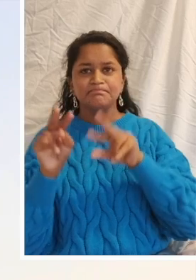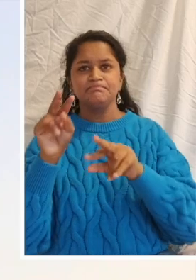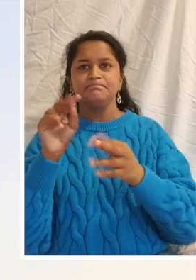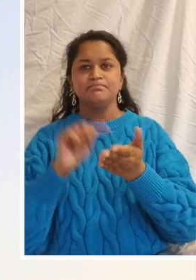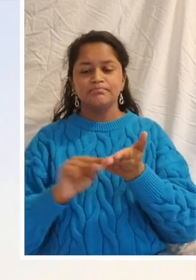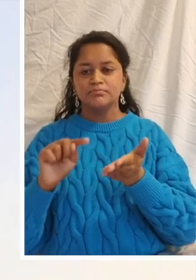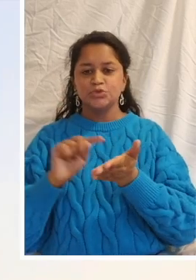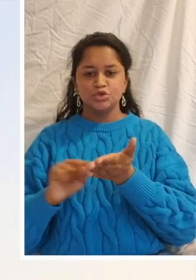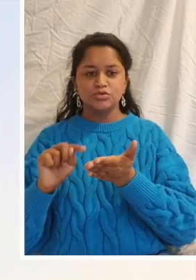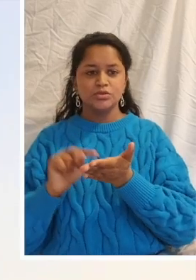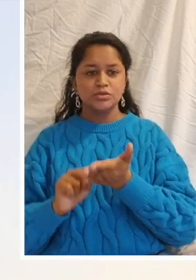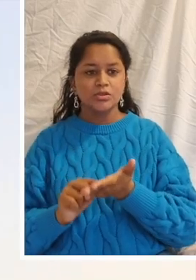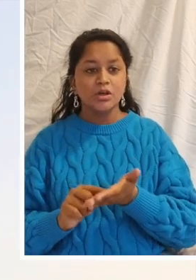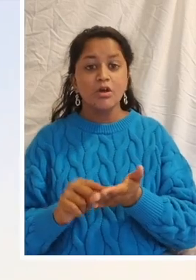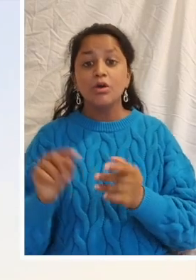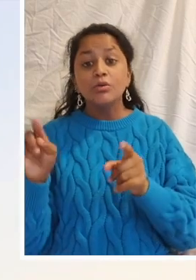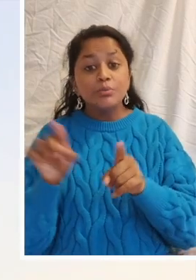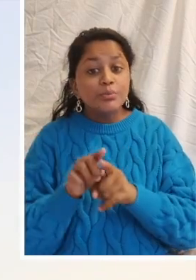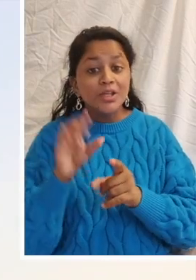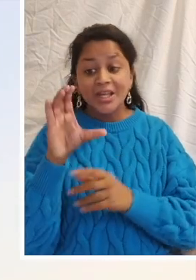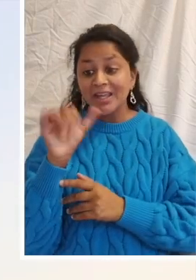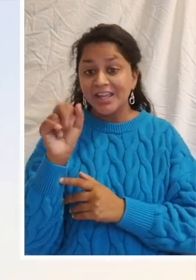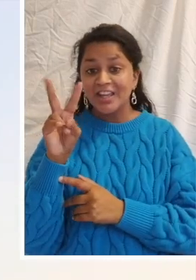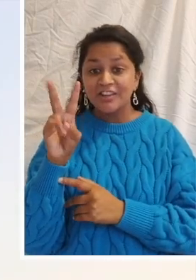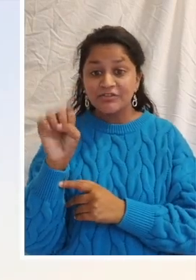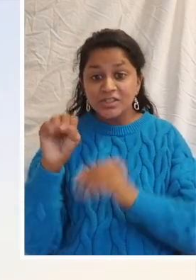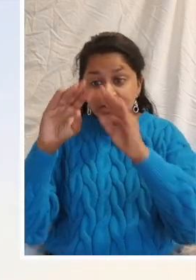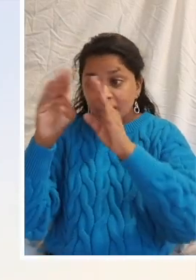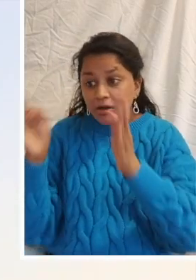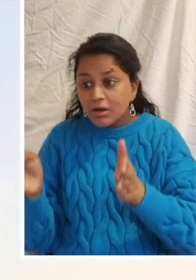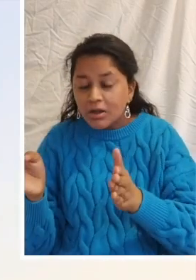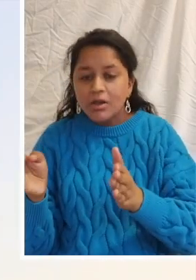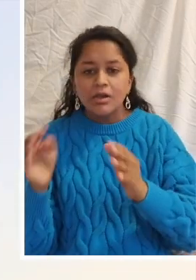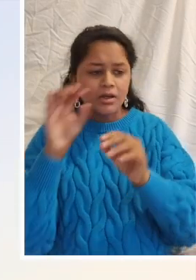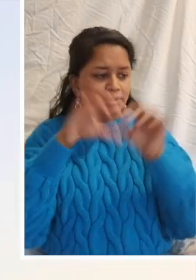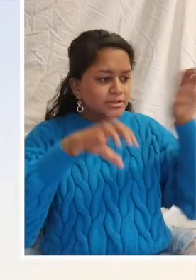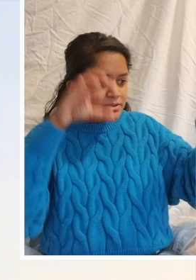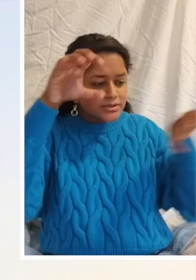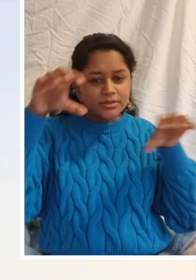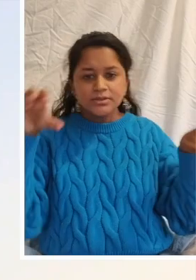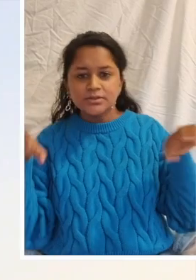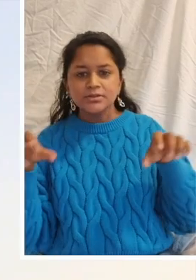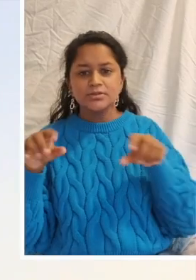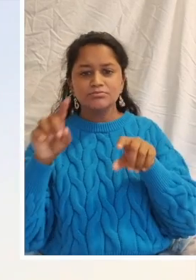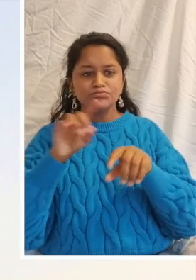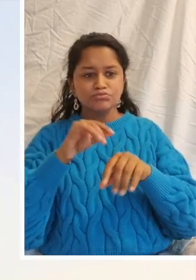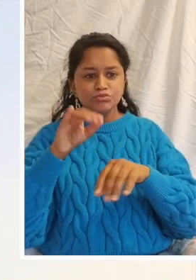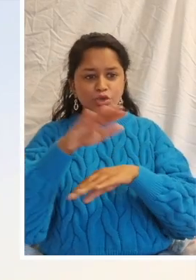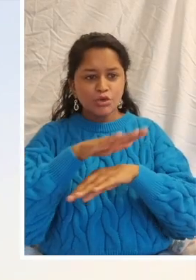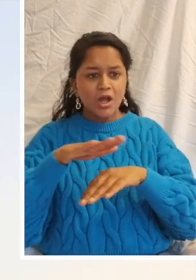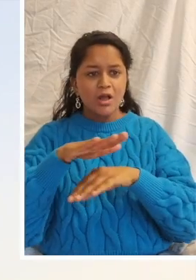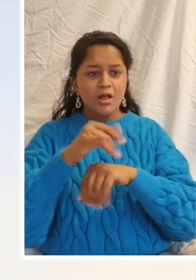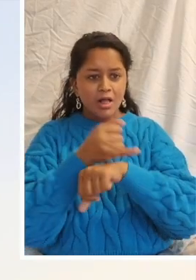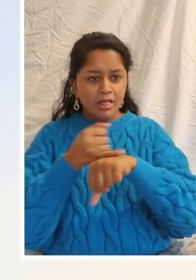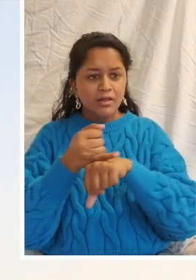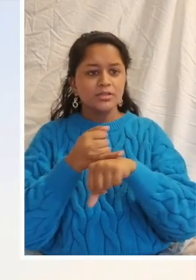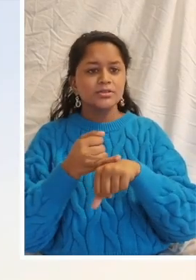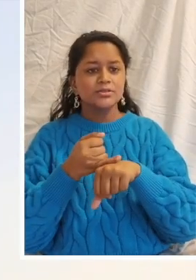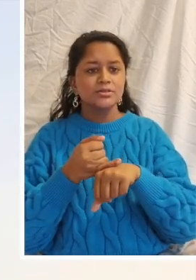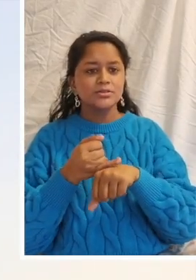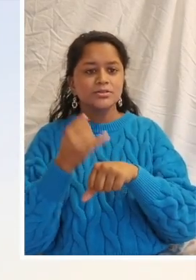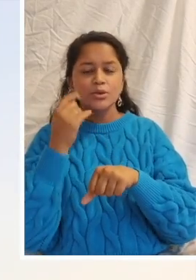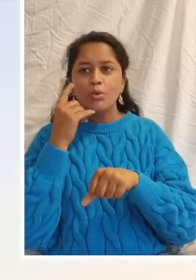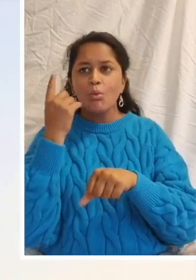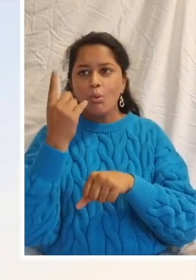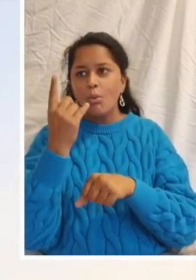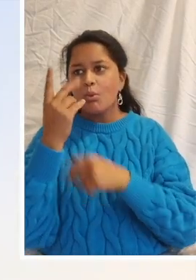DOE has mapped out many caves across the Cayman Islands that essentially have bats.